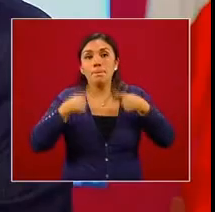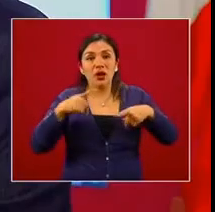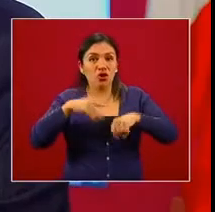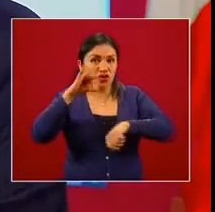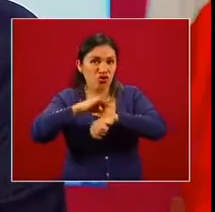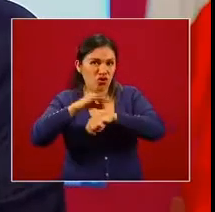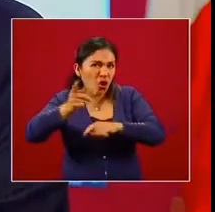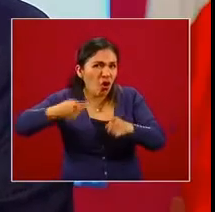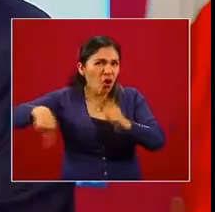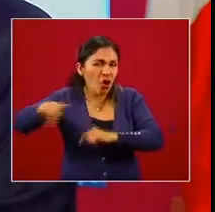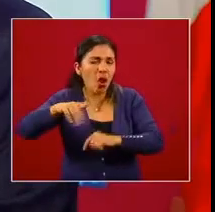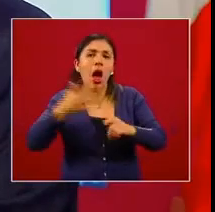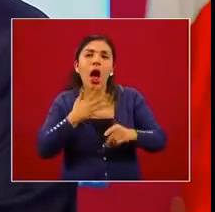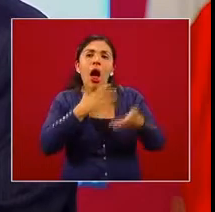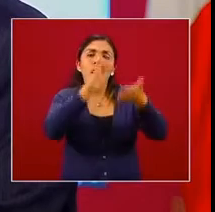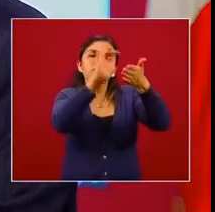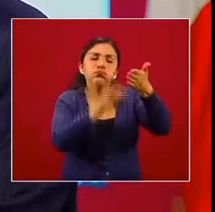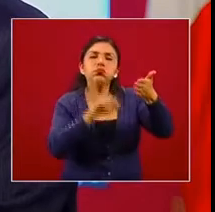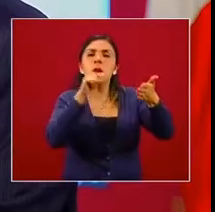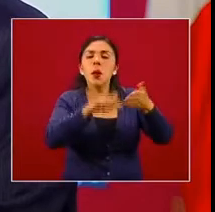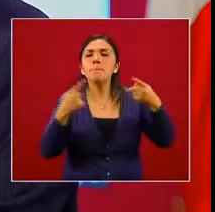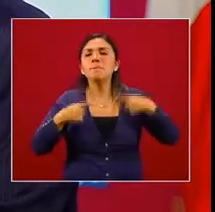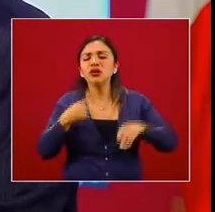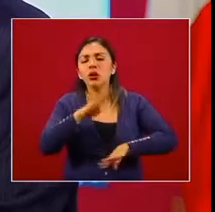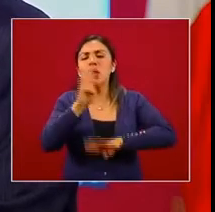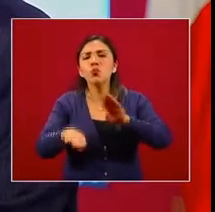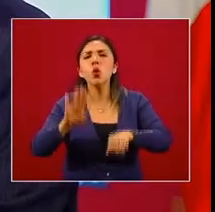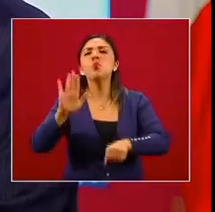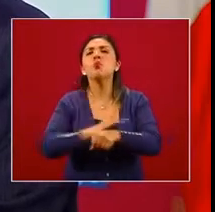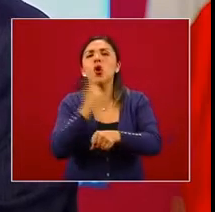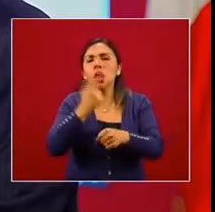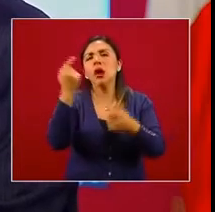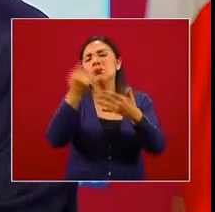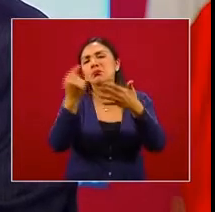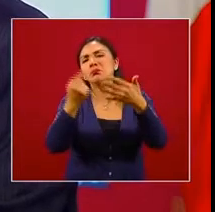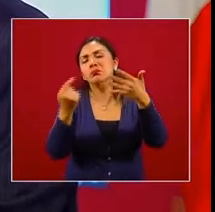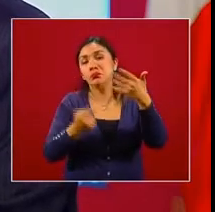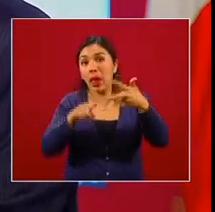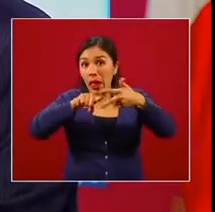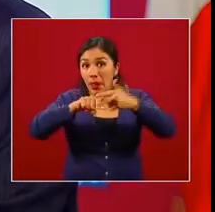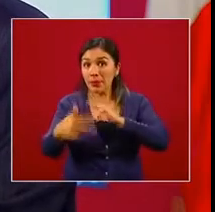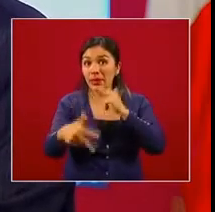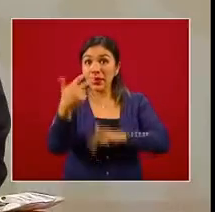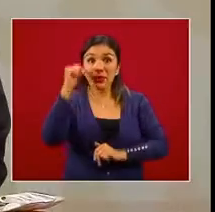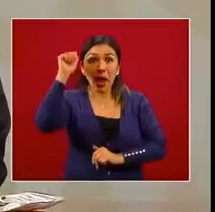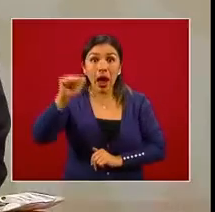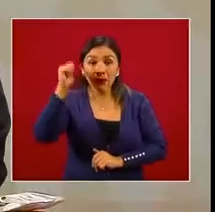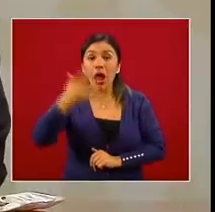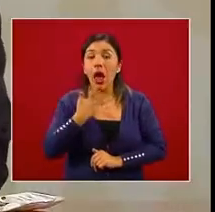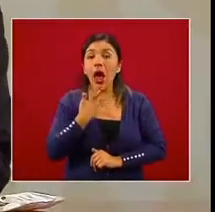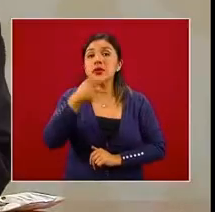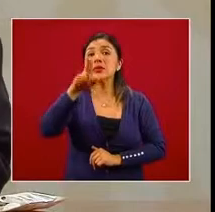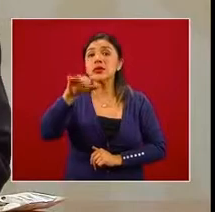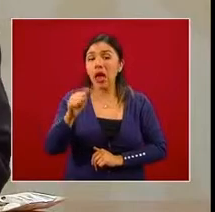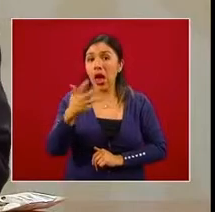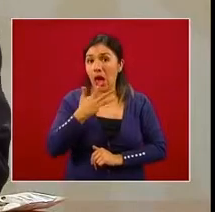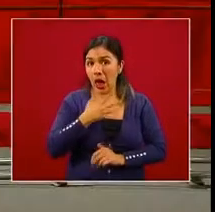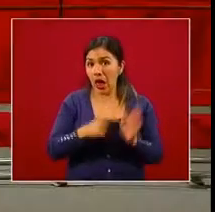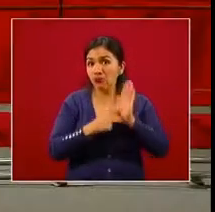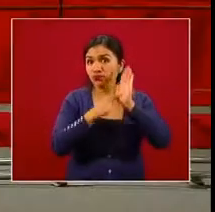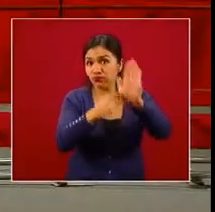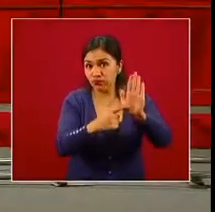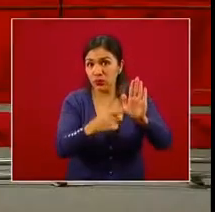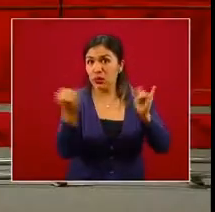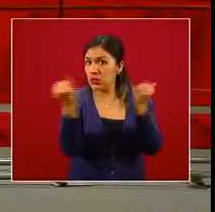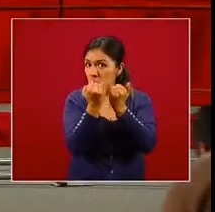healthcare professionals document what the cause of death was. Since April 13th, we have a technical guide, which